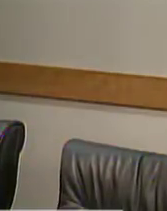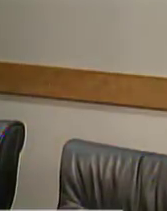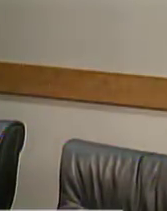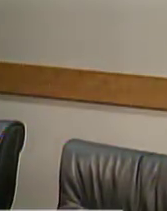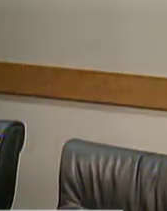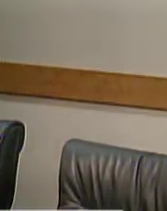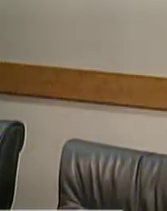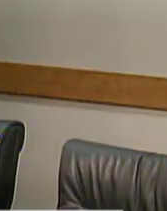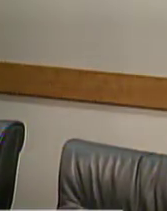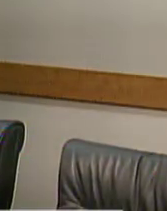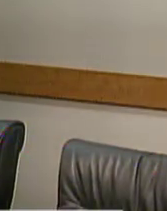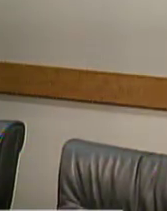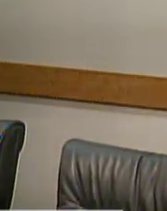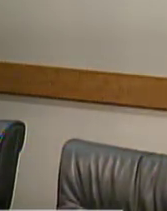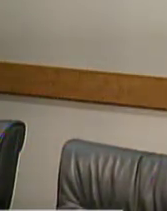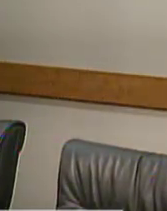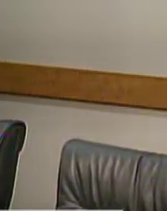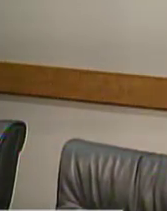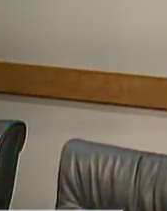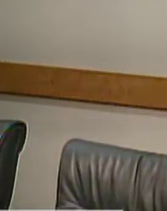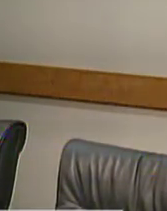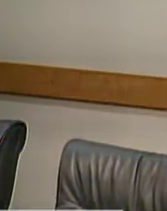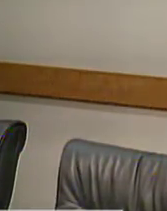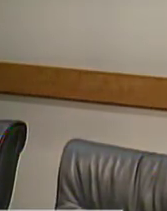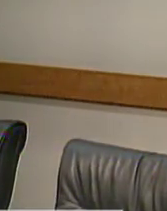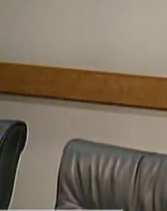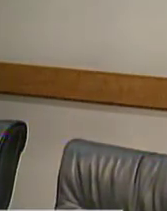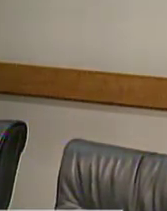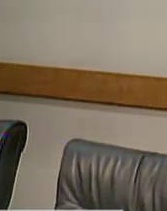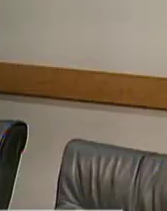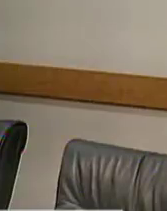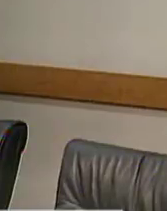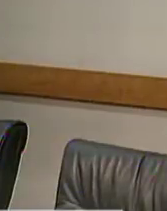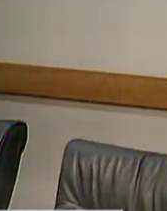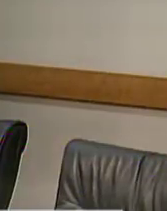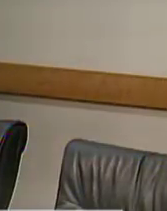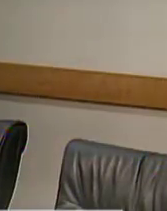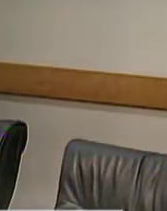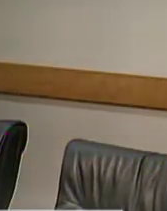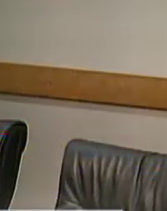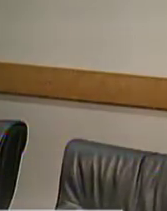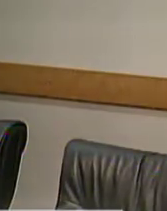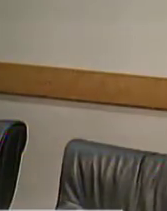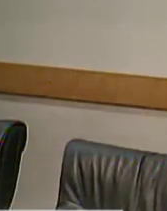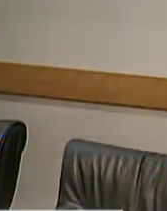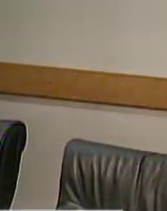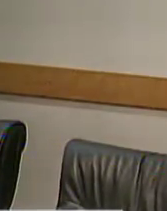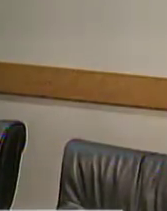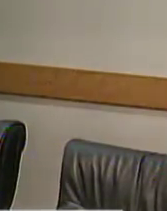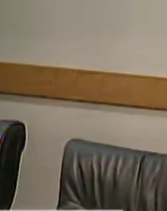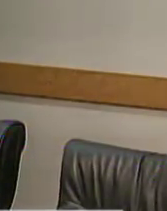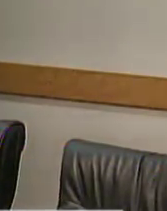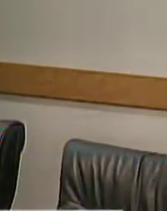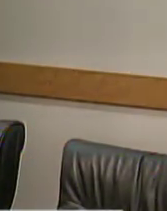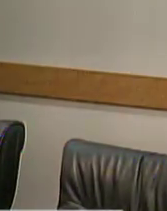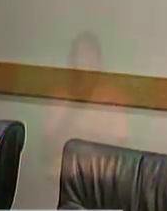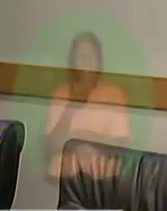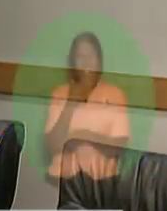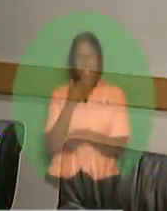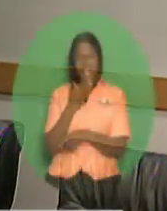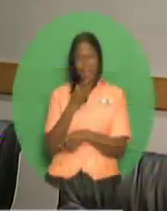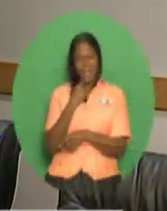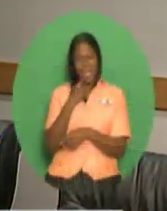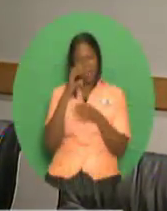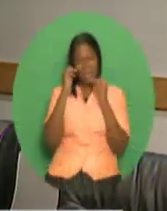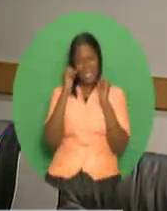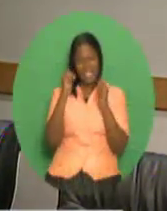for the continued support. And again, the Ministry of Sport and Youth Affairs continue to work with all the MPs because, as you know, once you're called